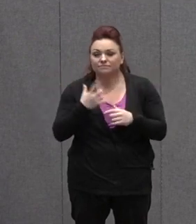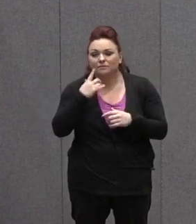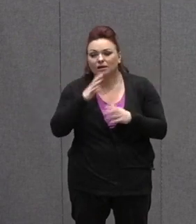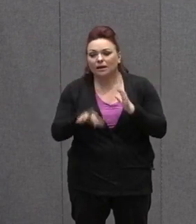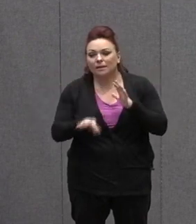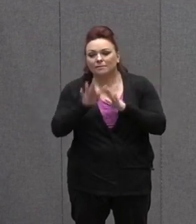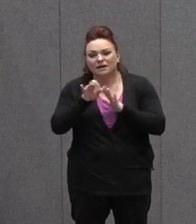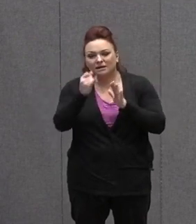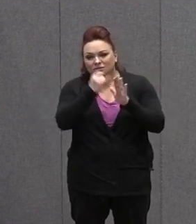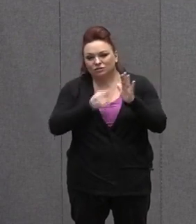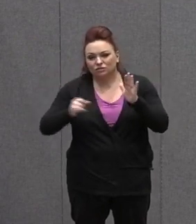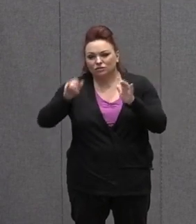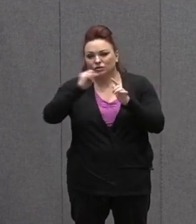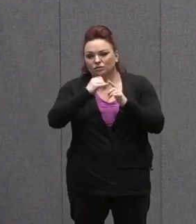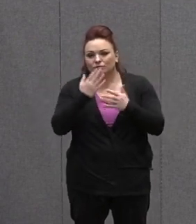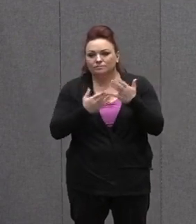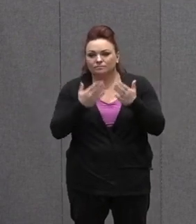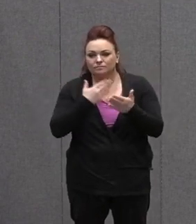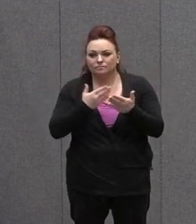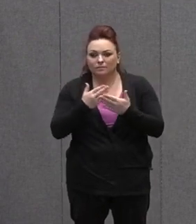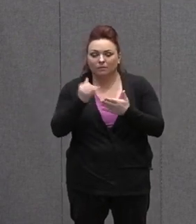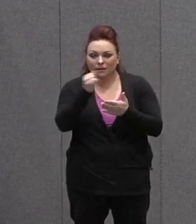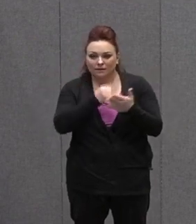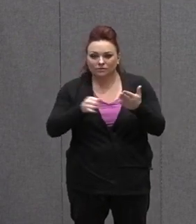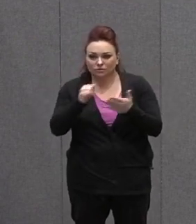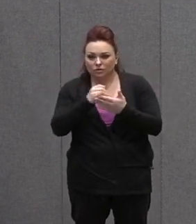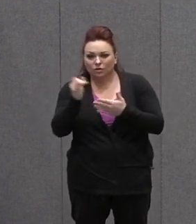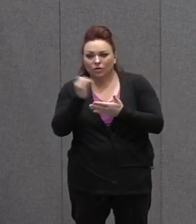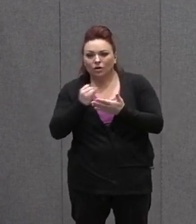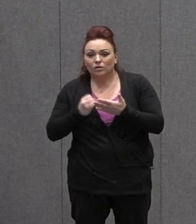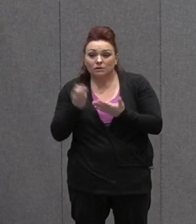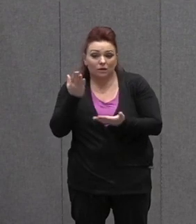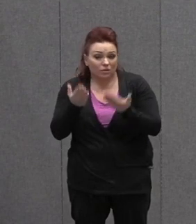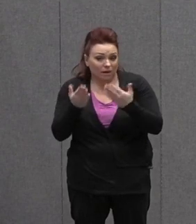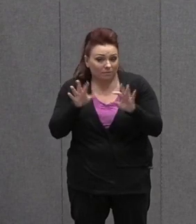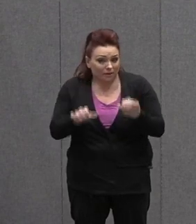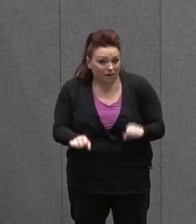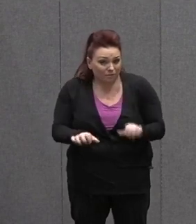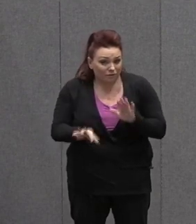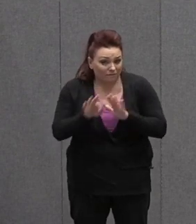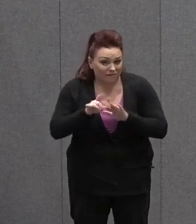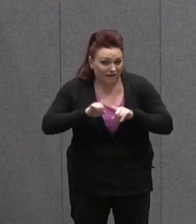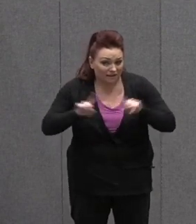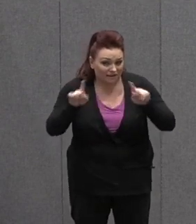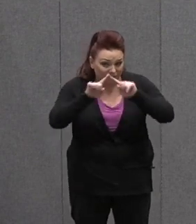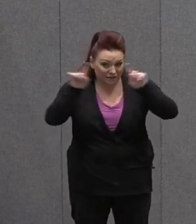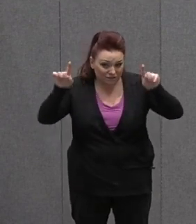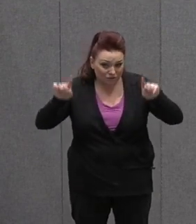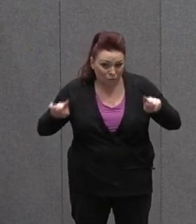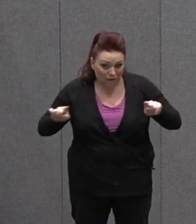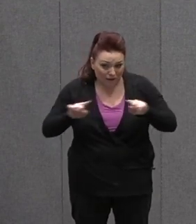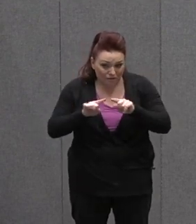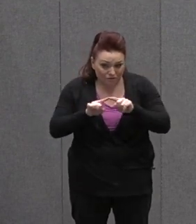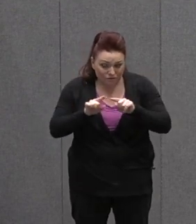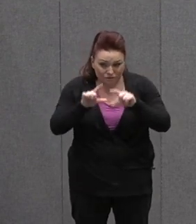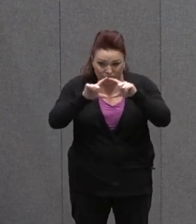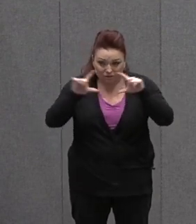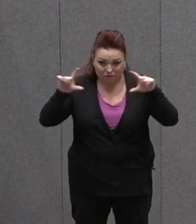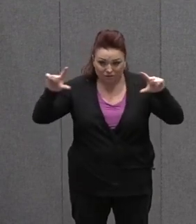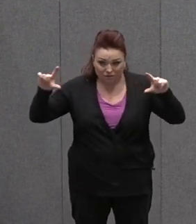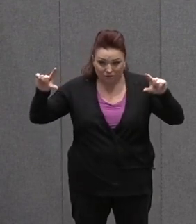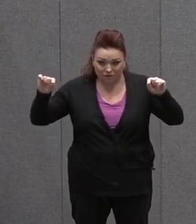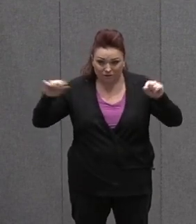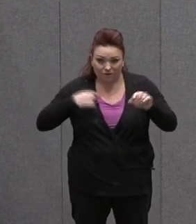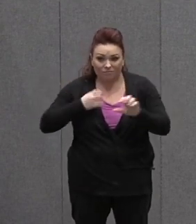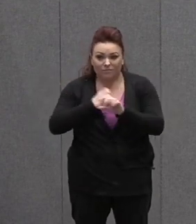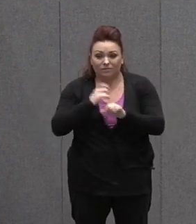chose circles. Maybe this is my circle art, but you might be able to find some different squares and make it so that